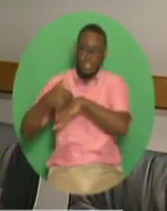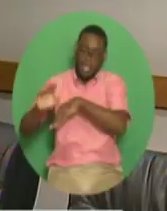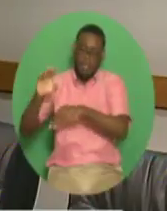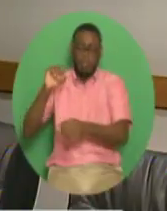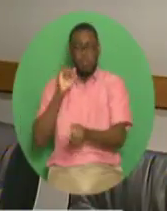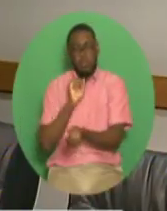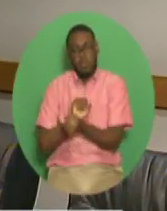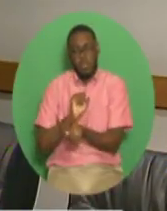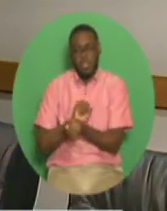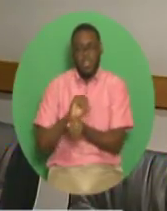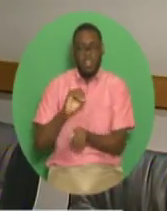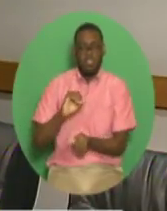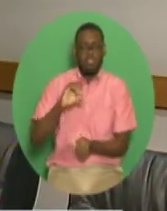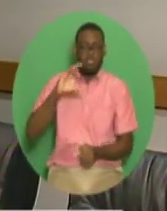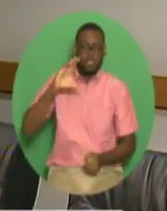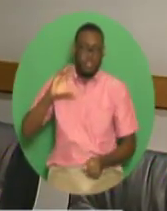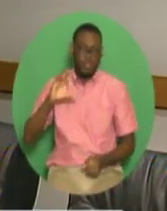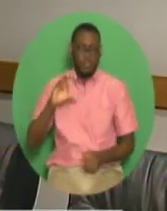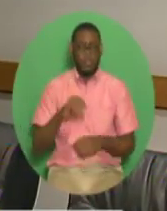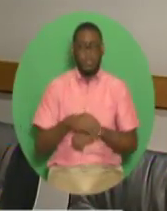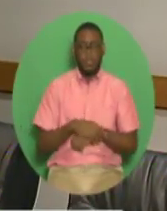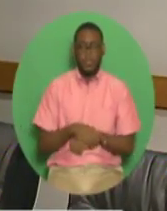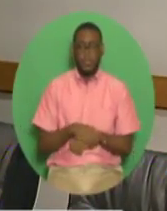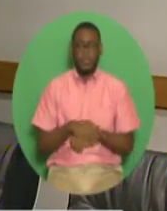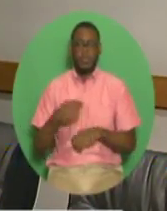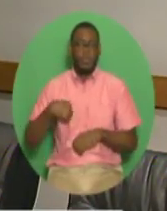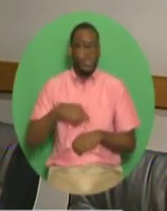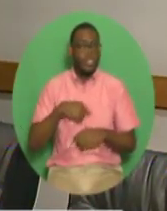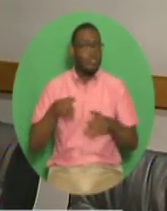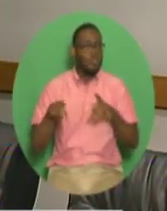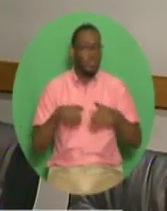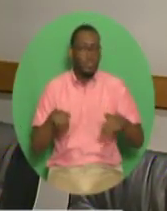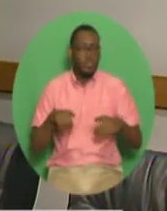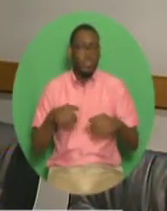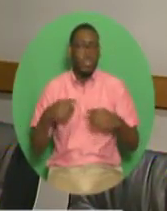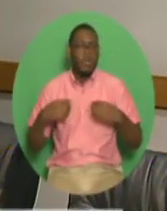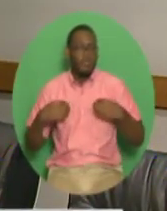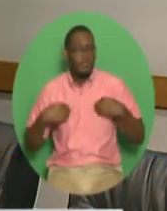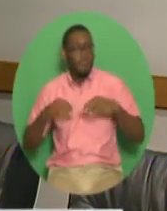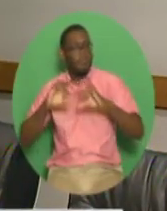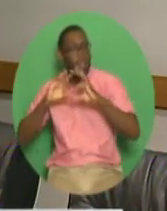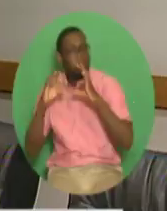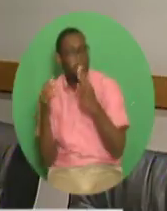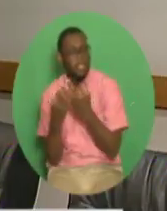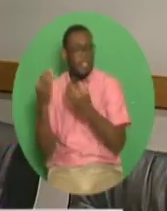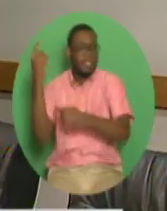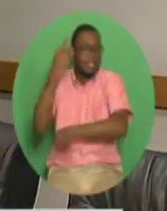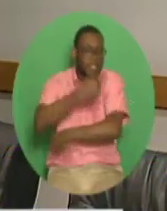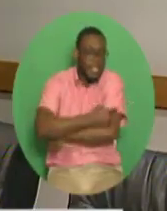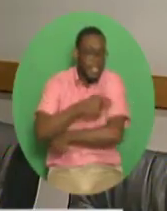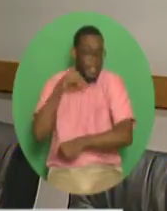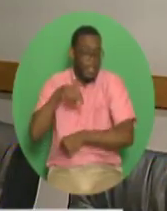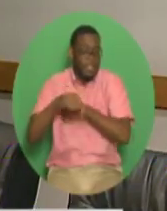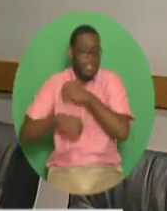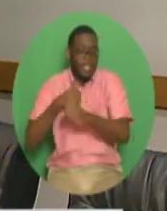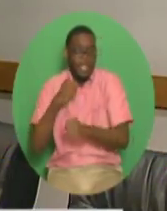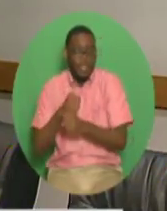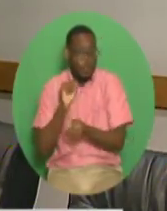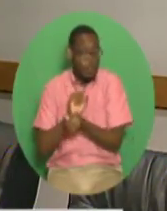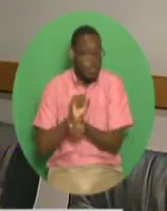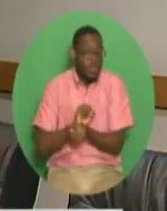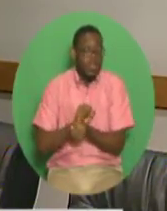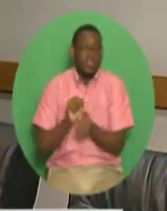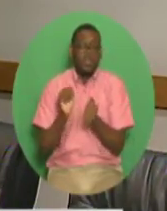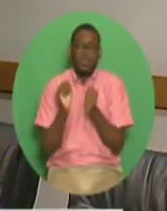11th annual Family Day this year, of which I attended and we supported. And we're working very closely with the Tobago Youth Council And I'm